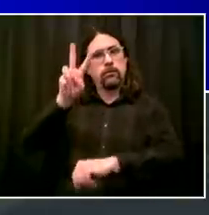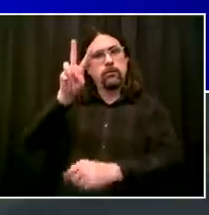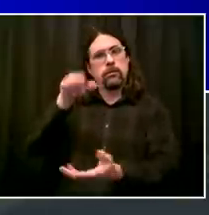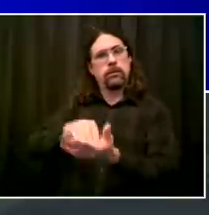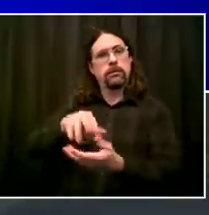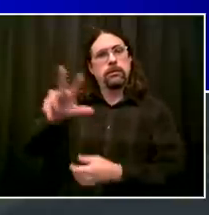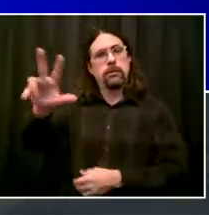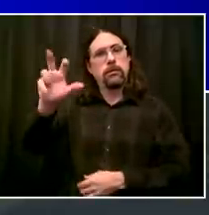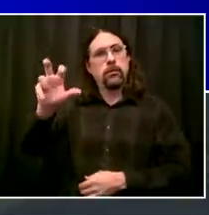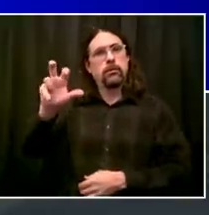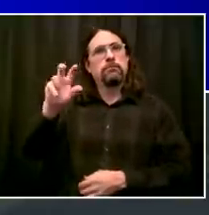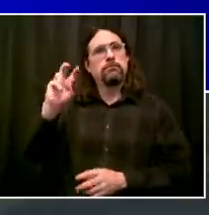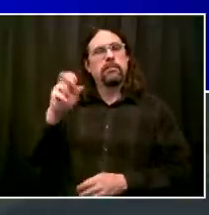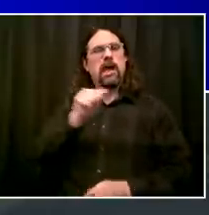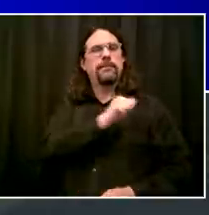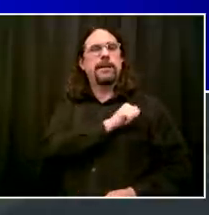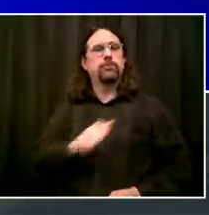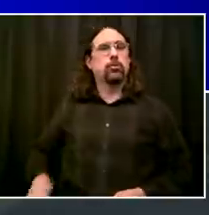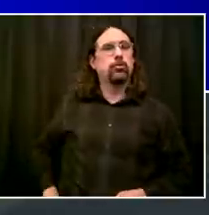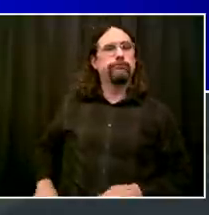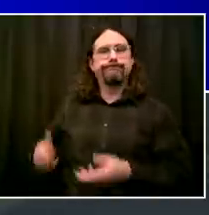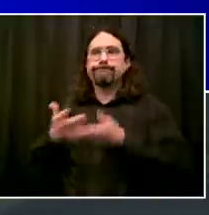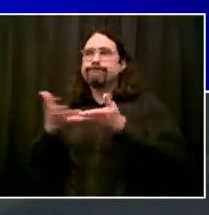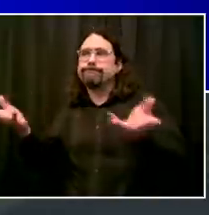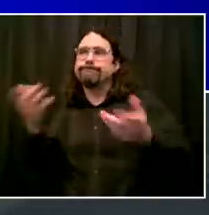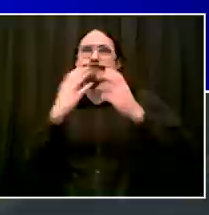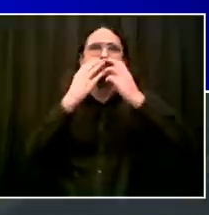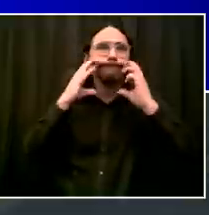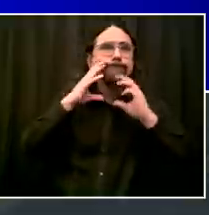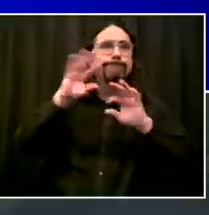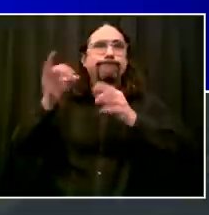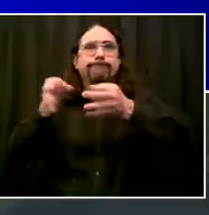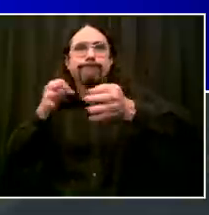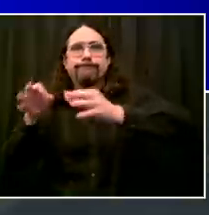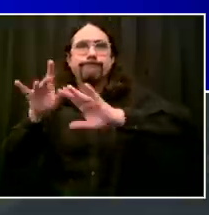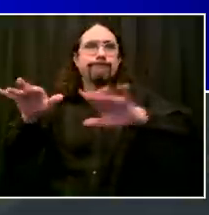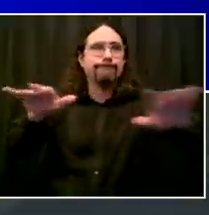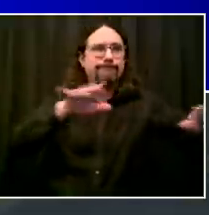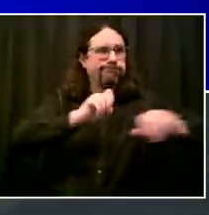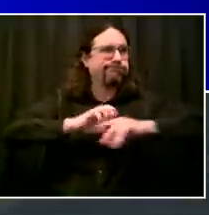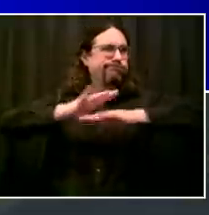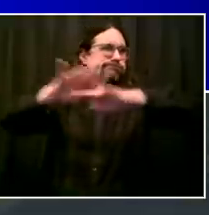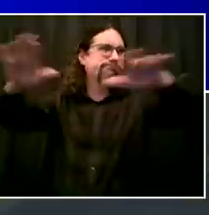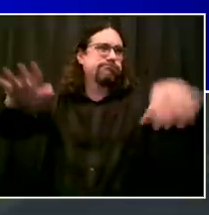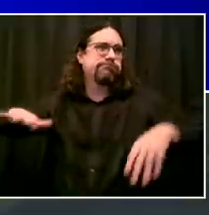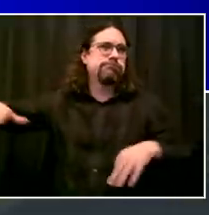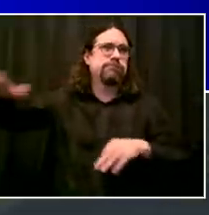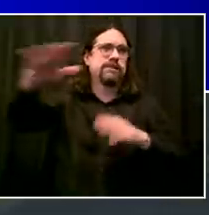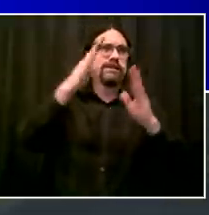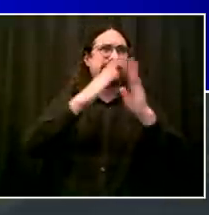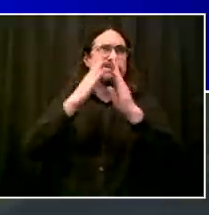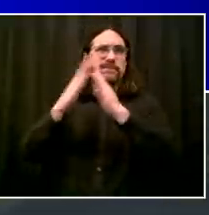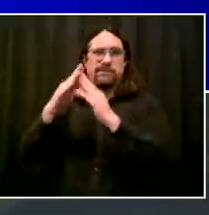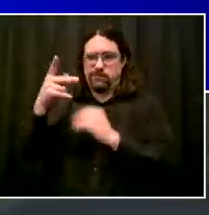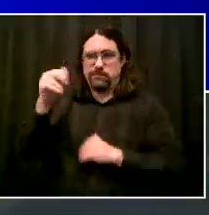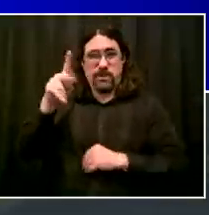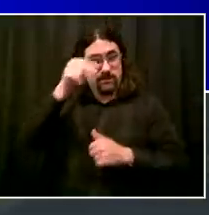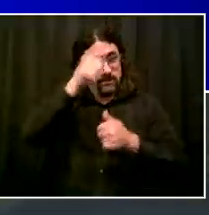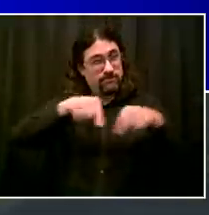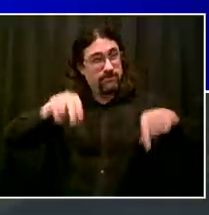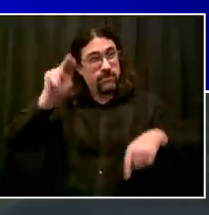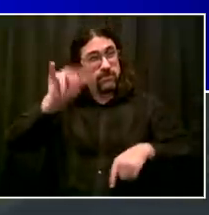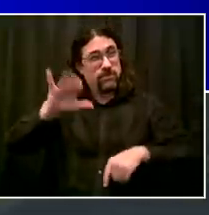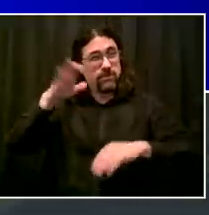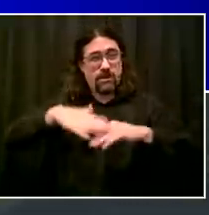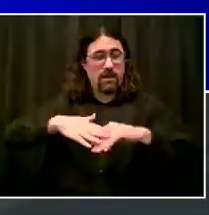230 parks citywide. And I want to tell you, talk about giving out face coverings. Our ambassadors and